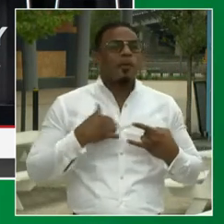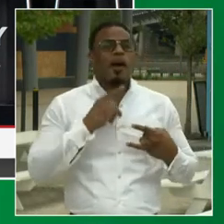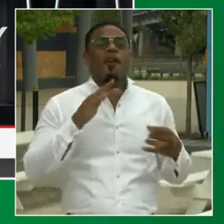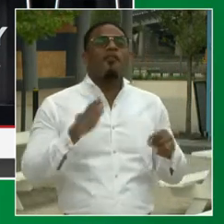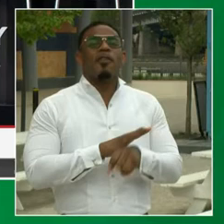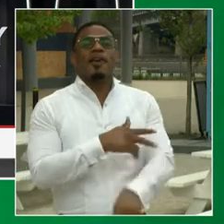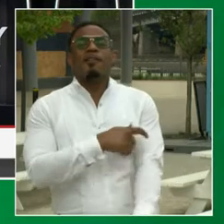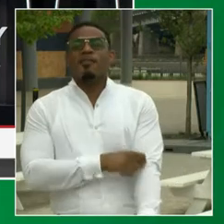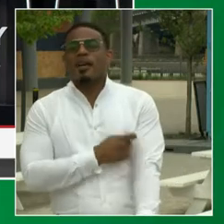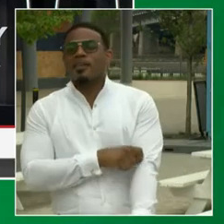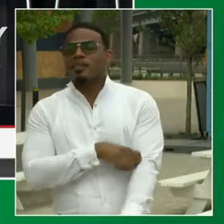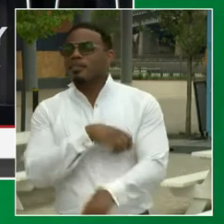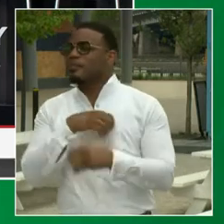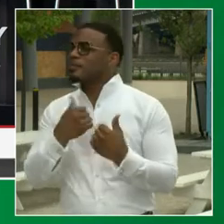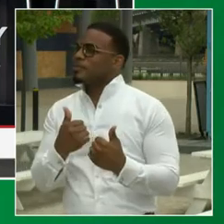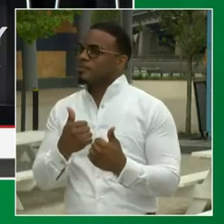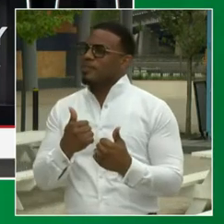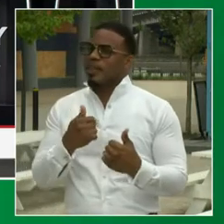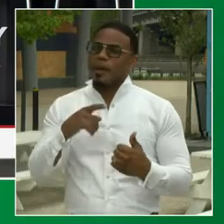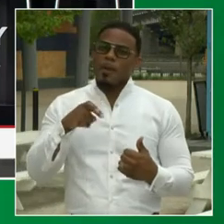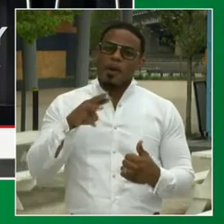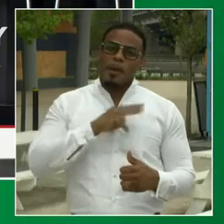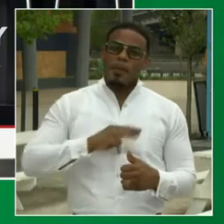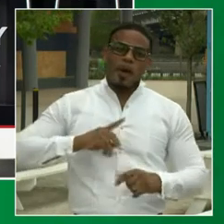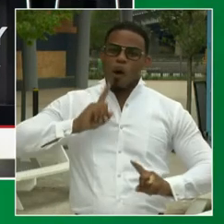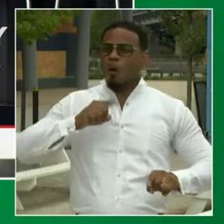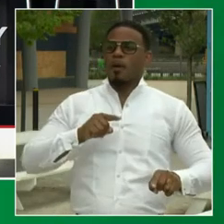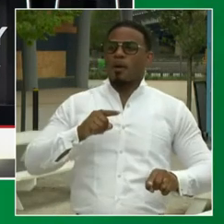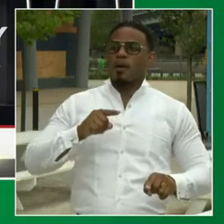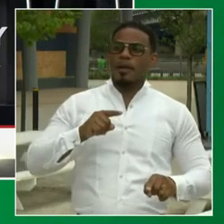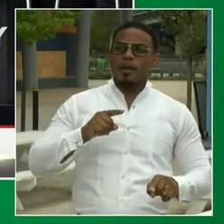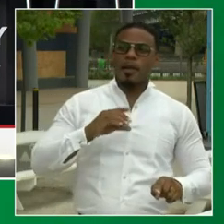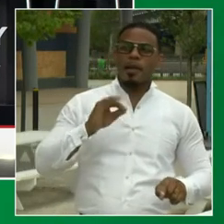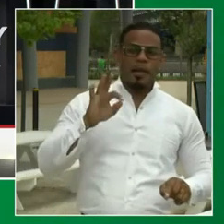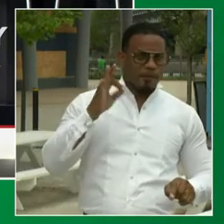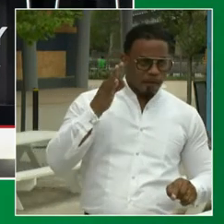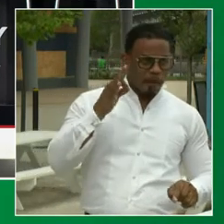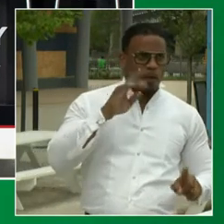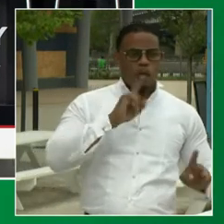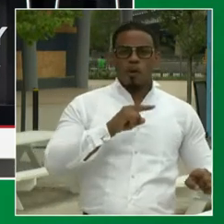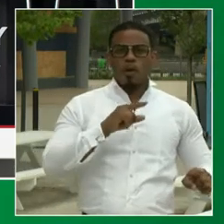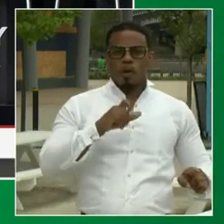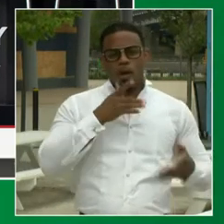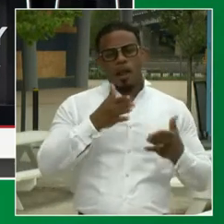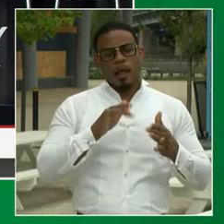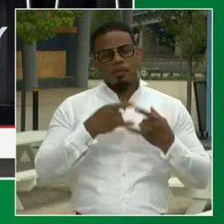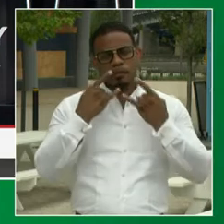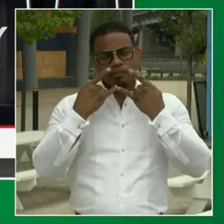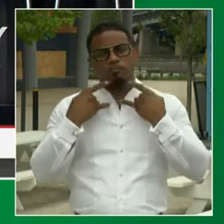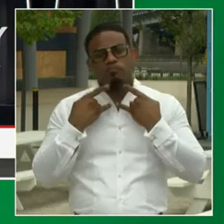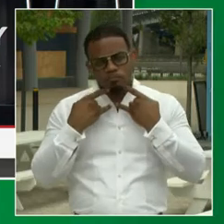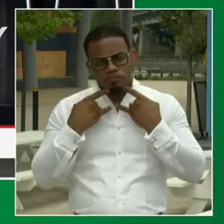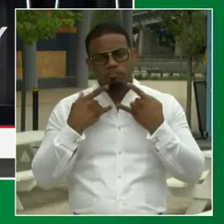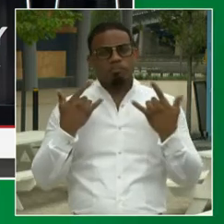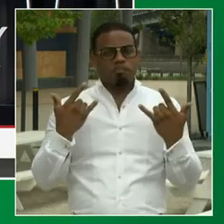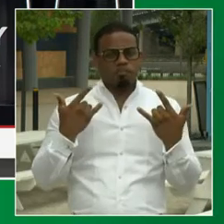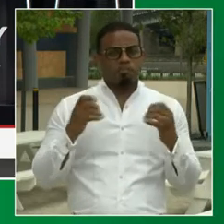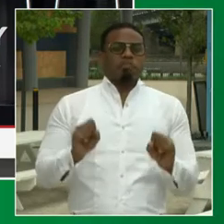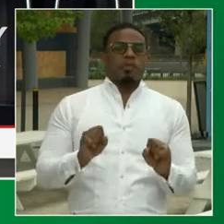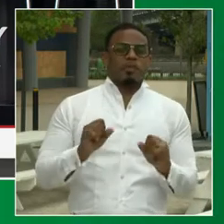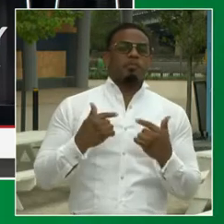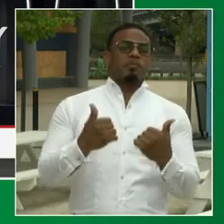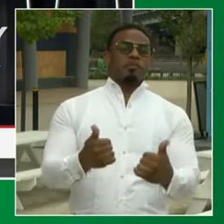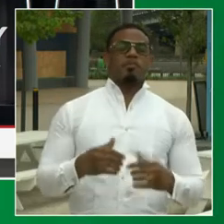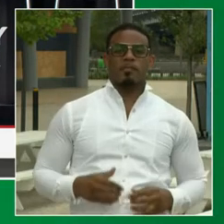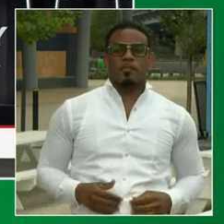fully vaccinated, and per the mayor's order and the federal order, you are allowed to not wear your mask when